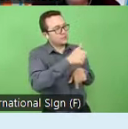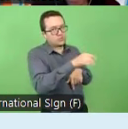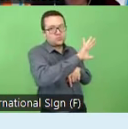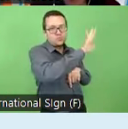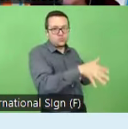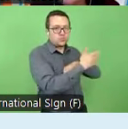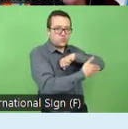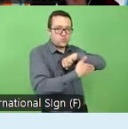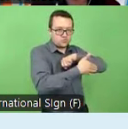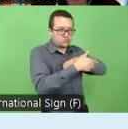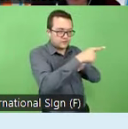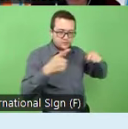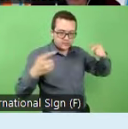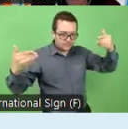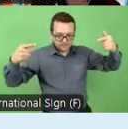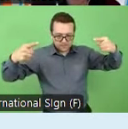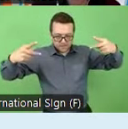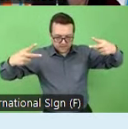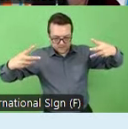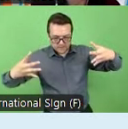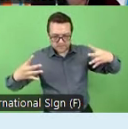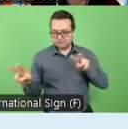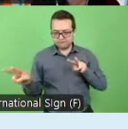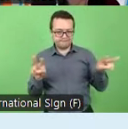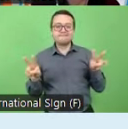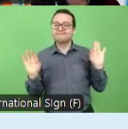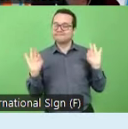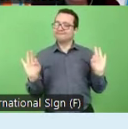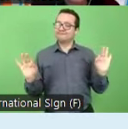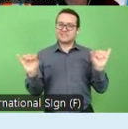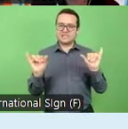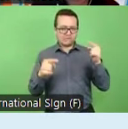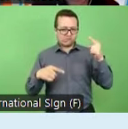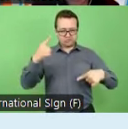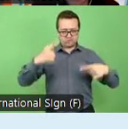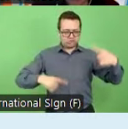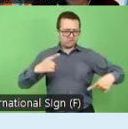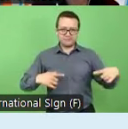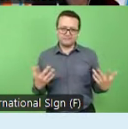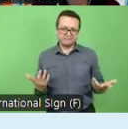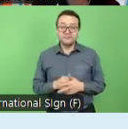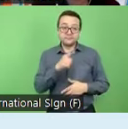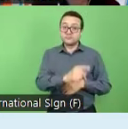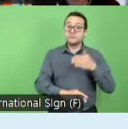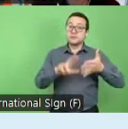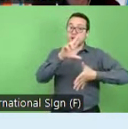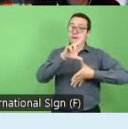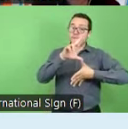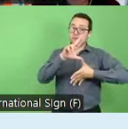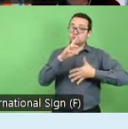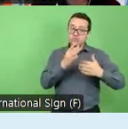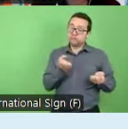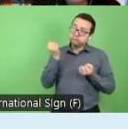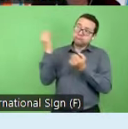trends. The region of the Americas is actively contributing to a WHO working group on the measurement of unmet